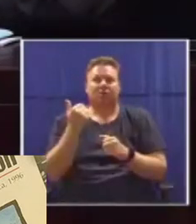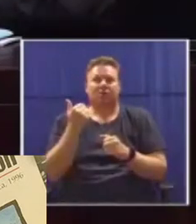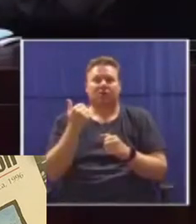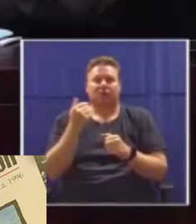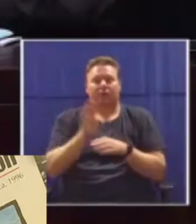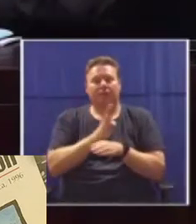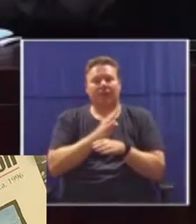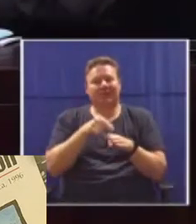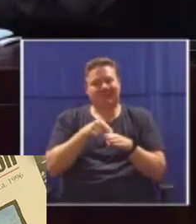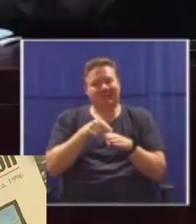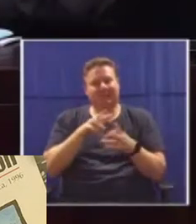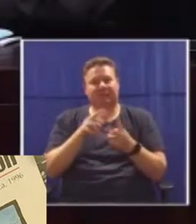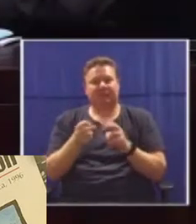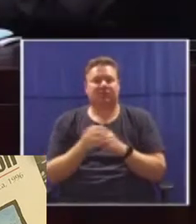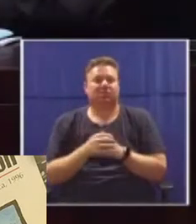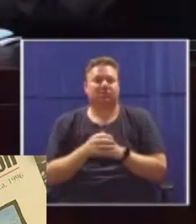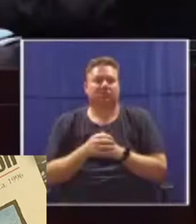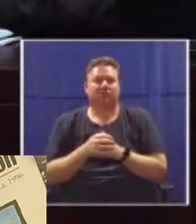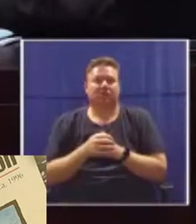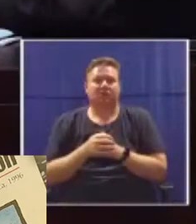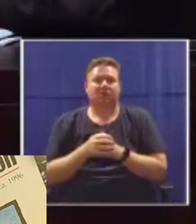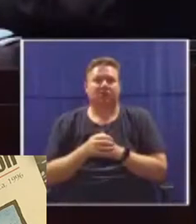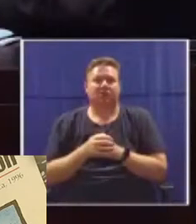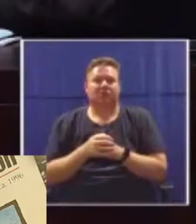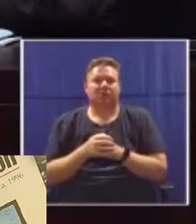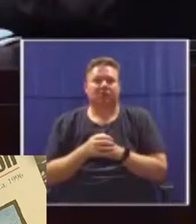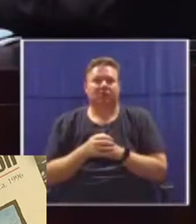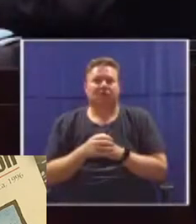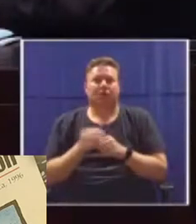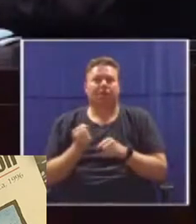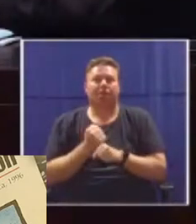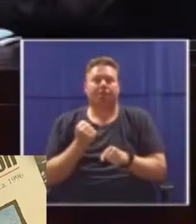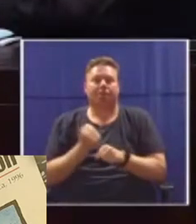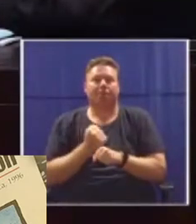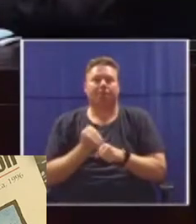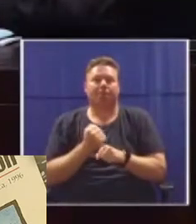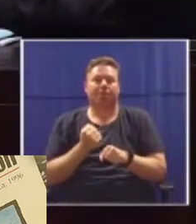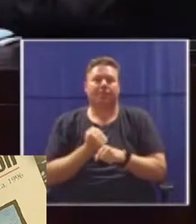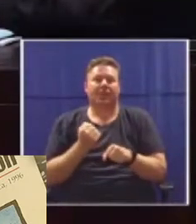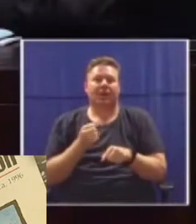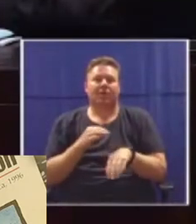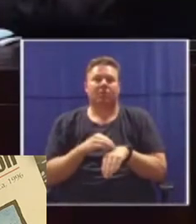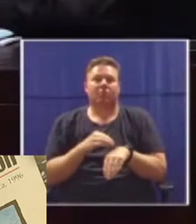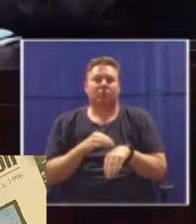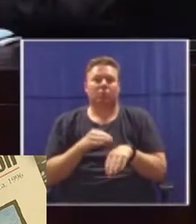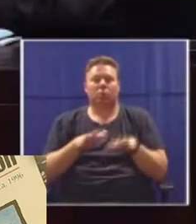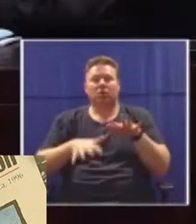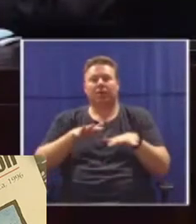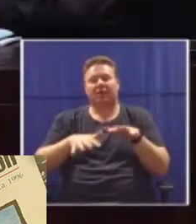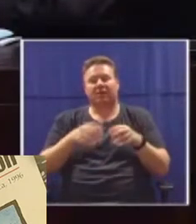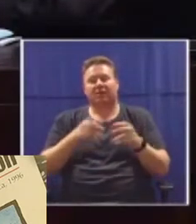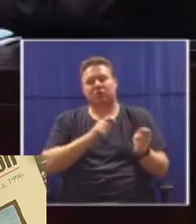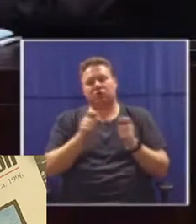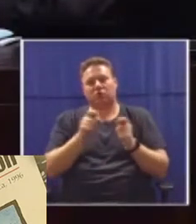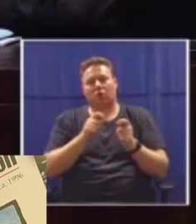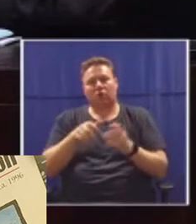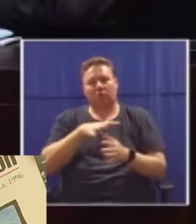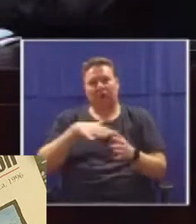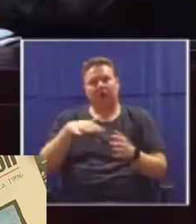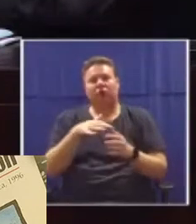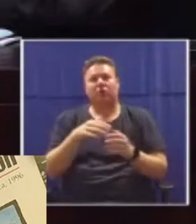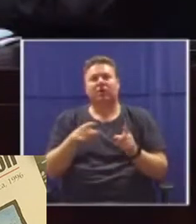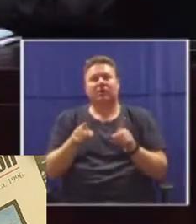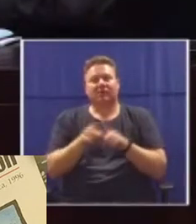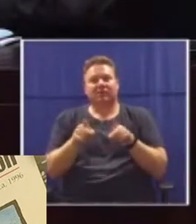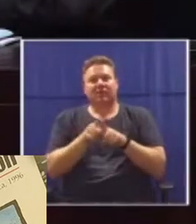be amended. And I think this will cause and create a lot more stability in the transport sector, but also enhance